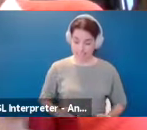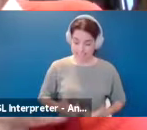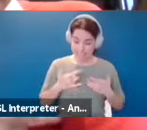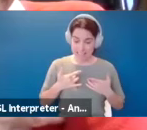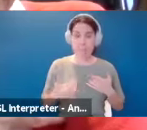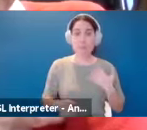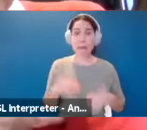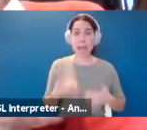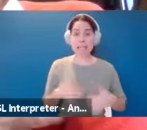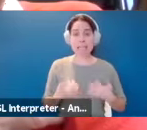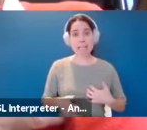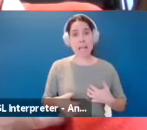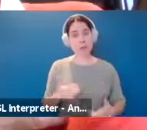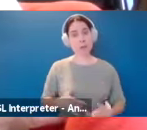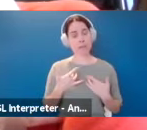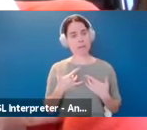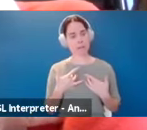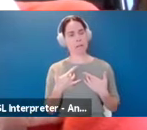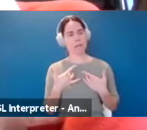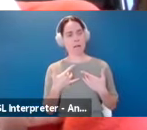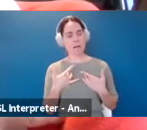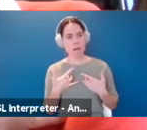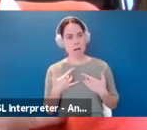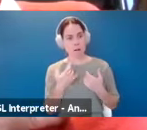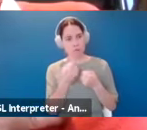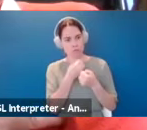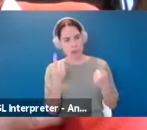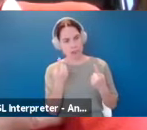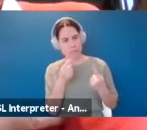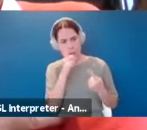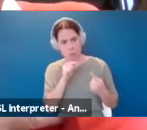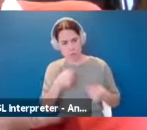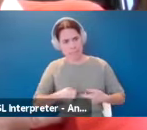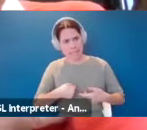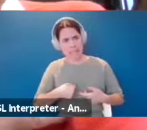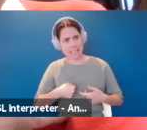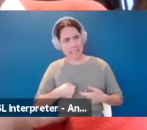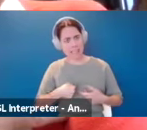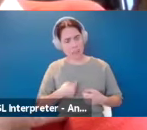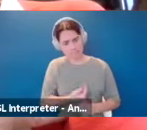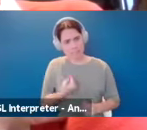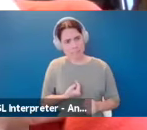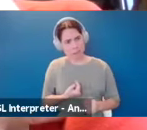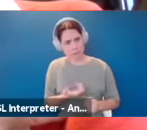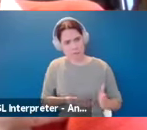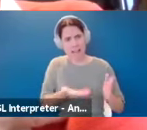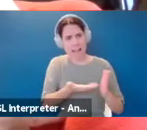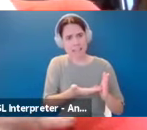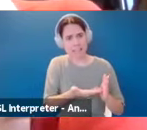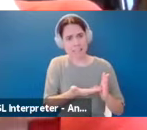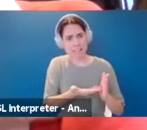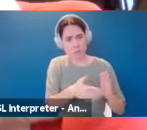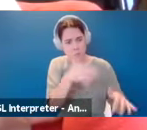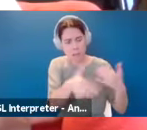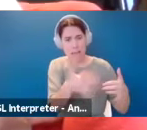somehow been part of the cause for giving rise to that. So, I think that's a difficult position to be in and